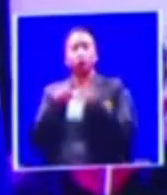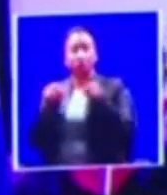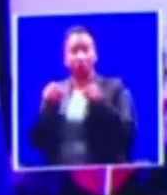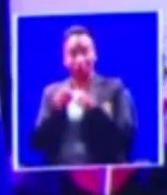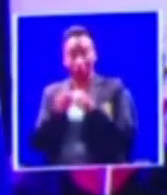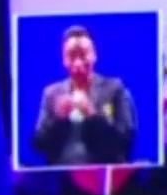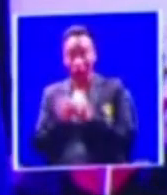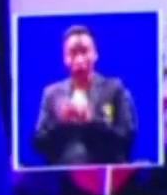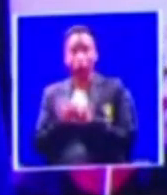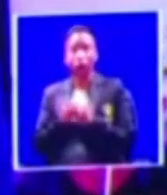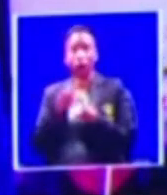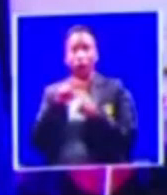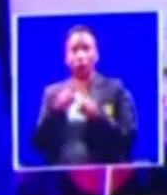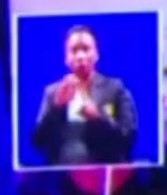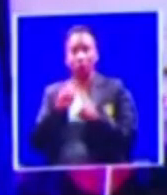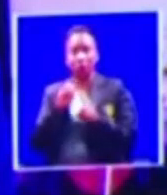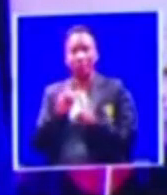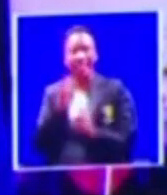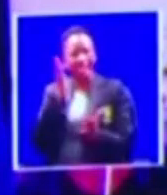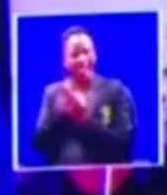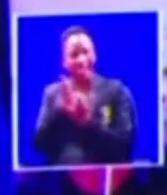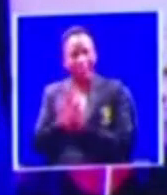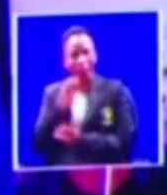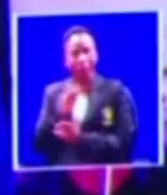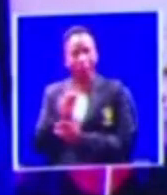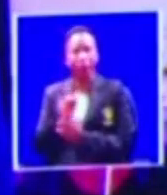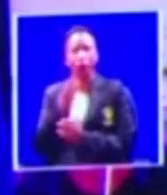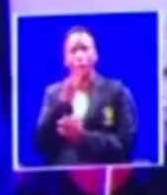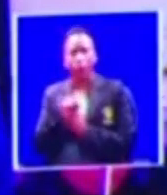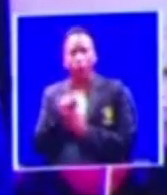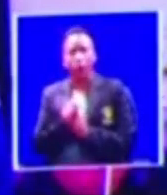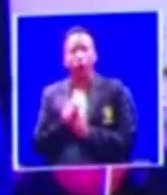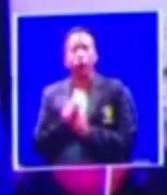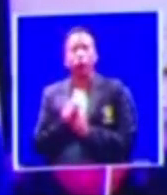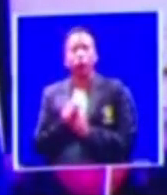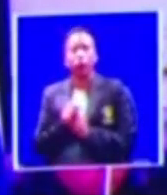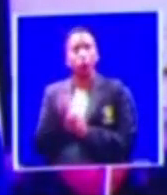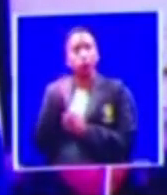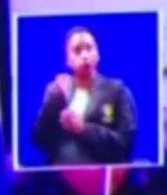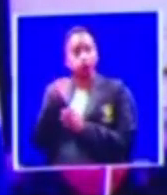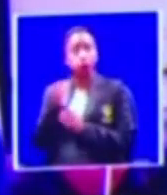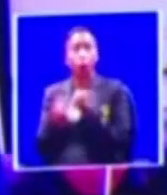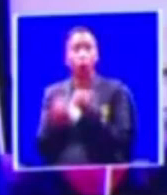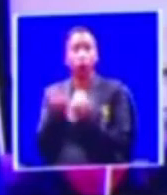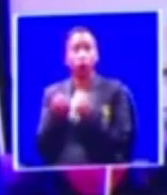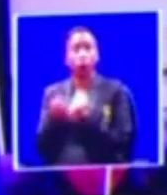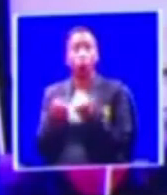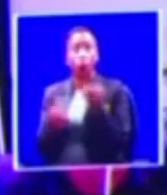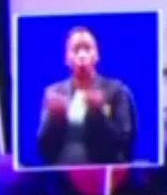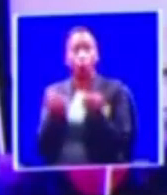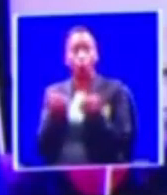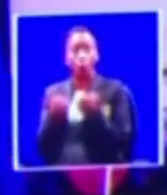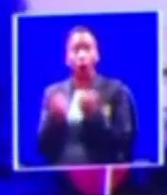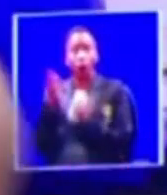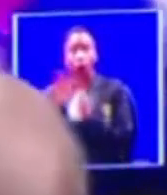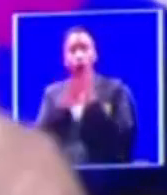concerned, that there is more certainty that they will know that it will go to the Constitutional Court to be tested. I thank